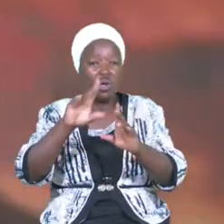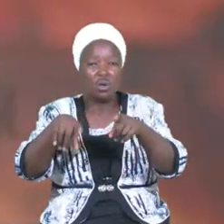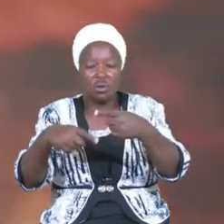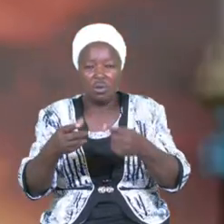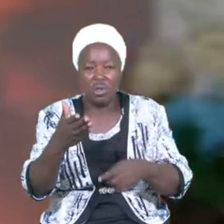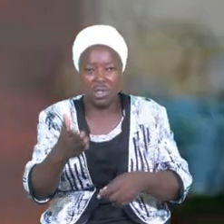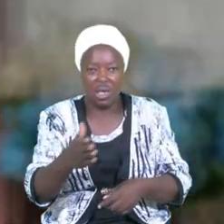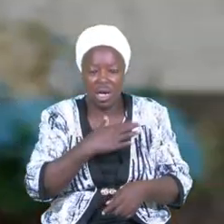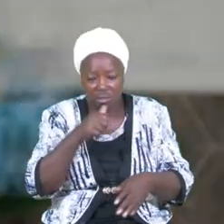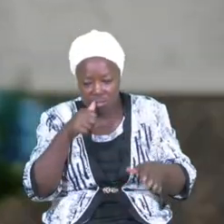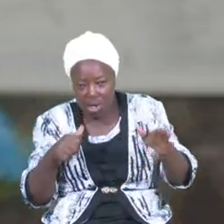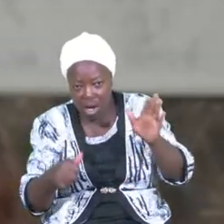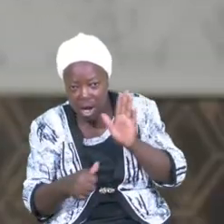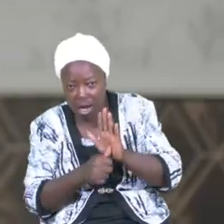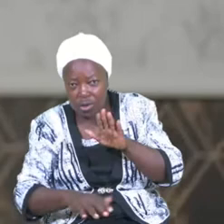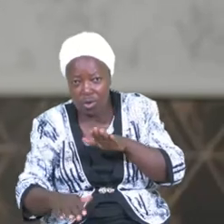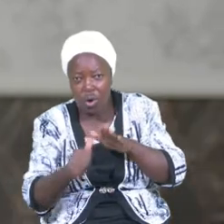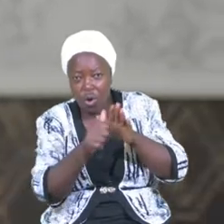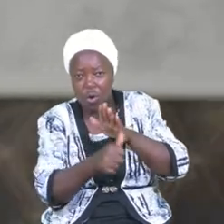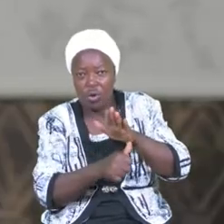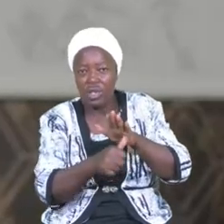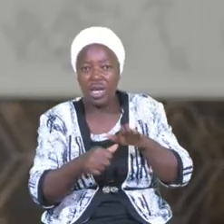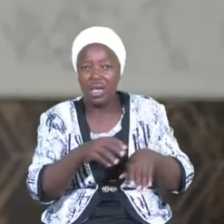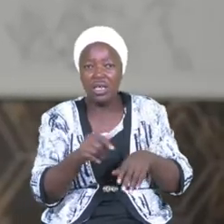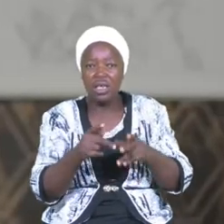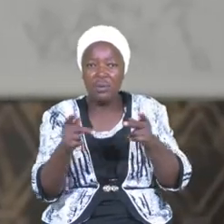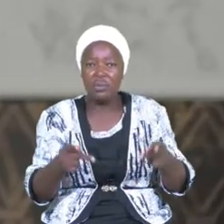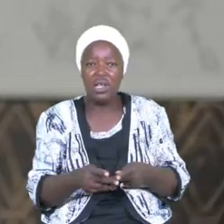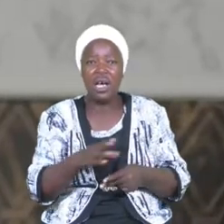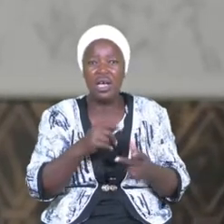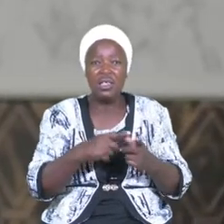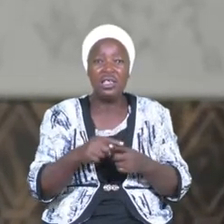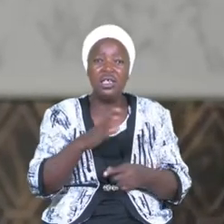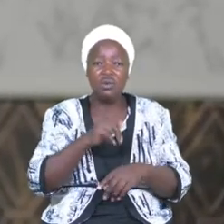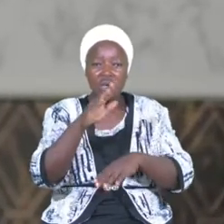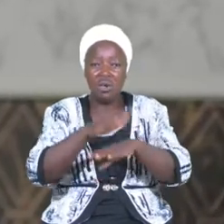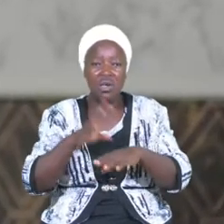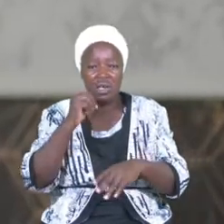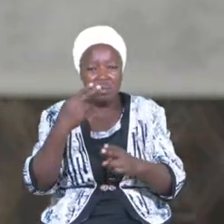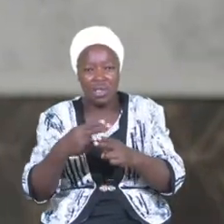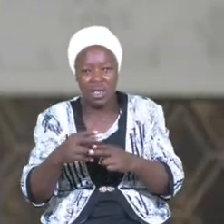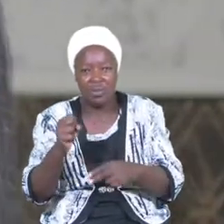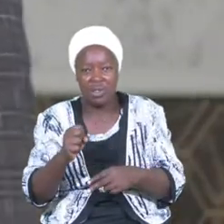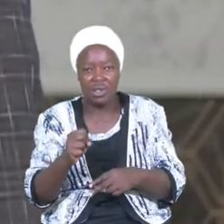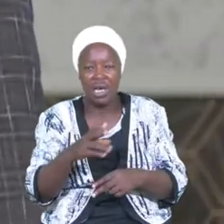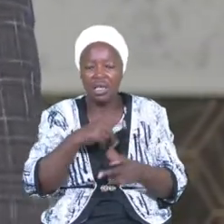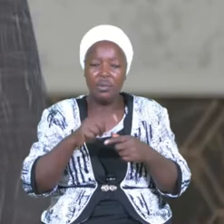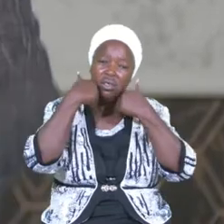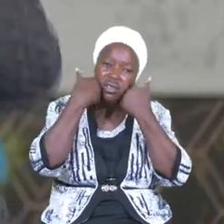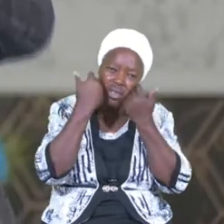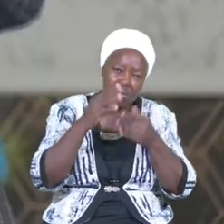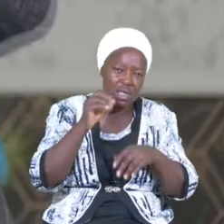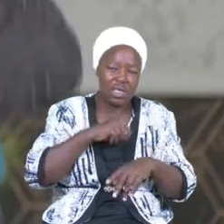hide under a desk, and then they'll be calling him names. He'll be ashamed and he cannot